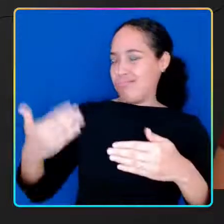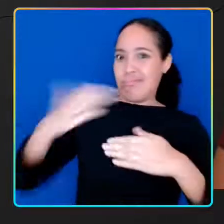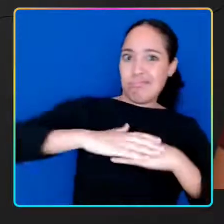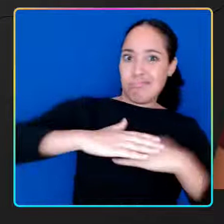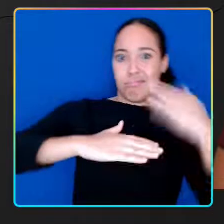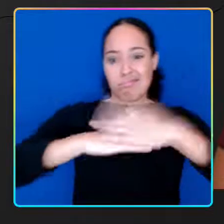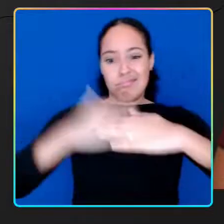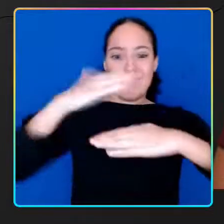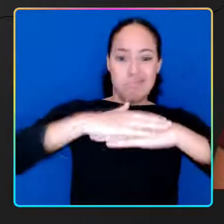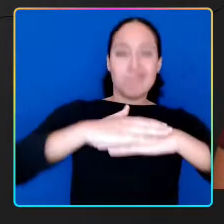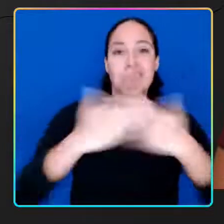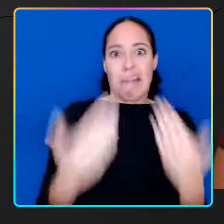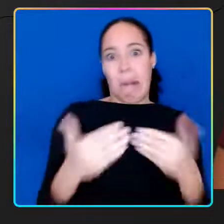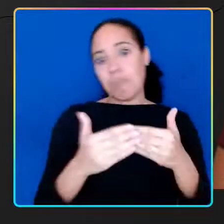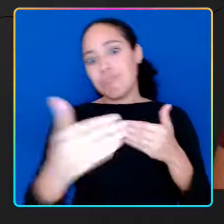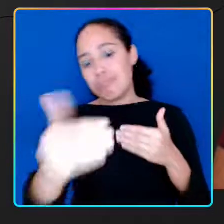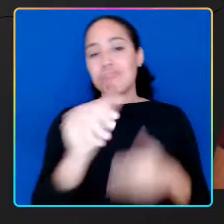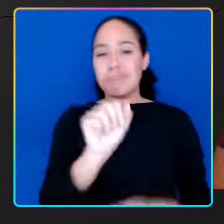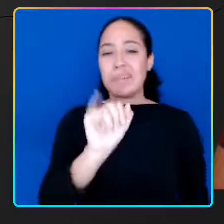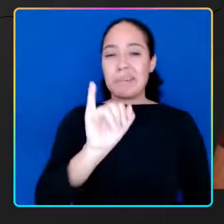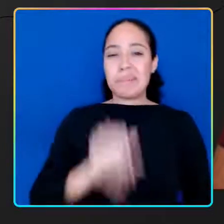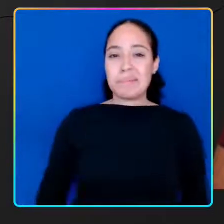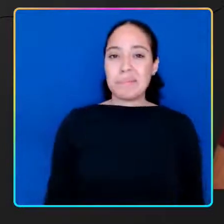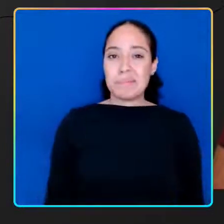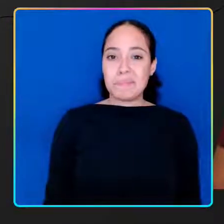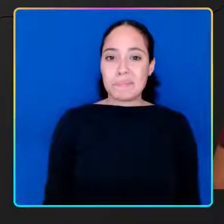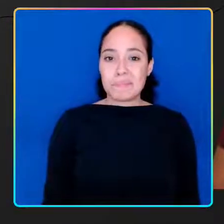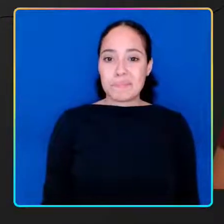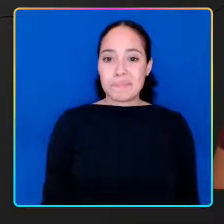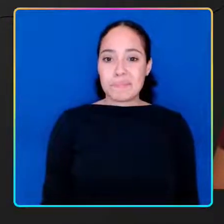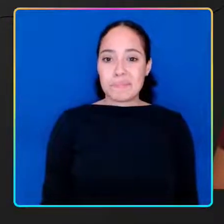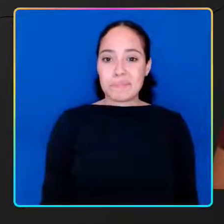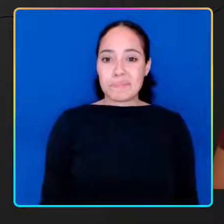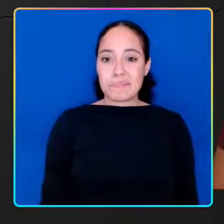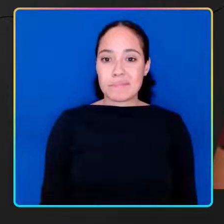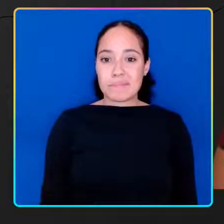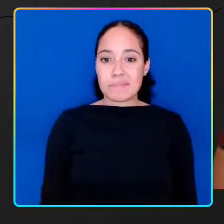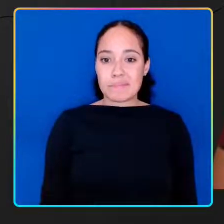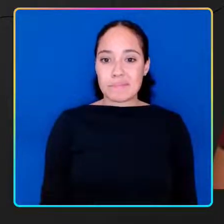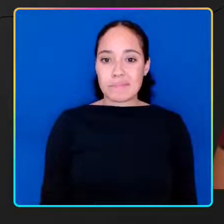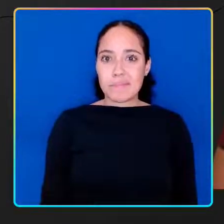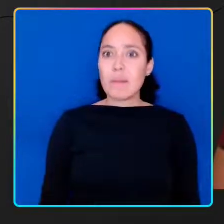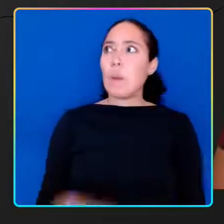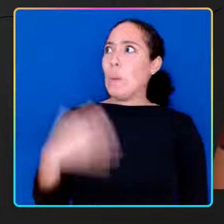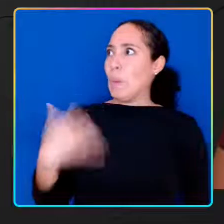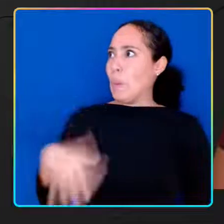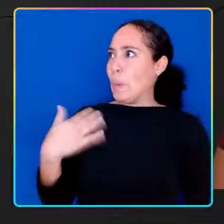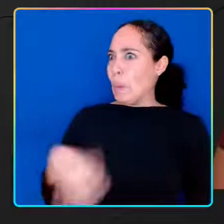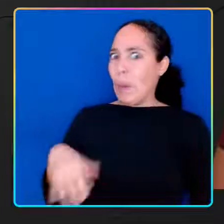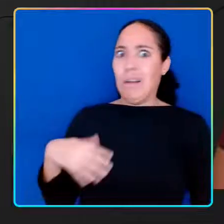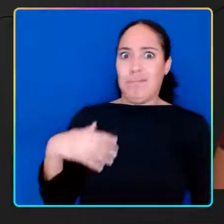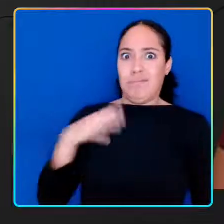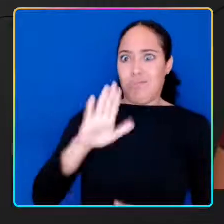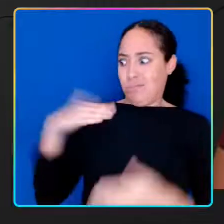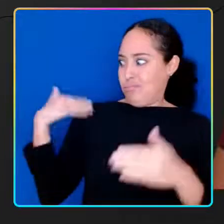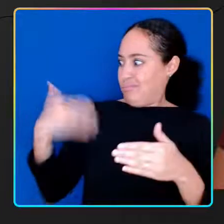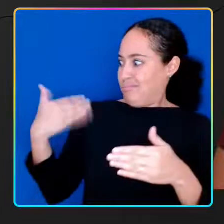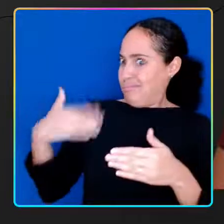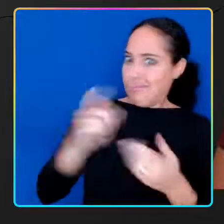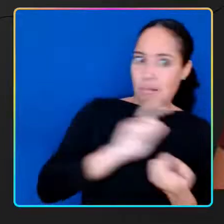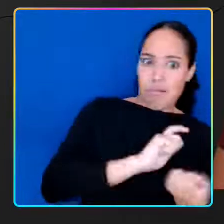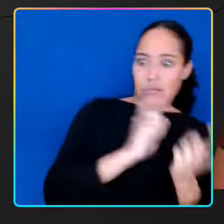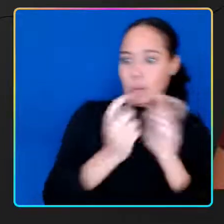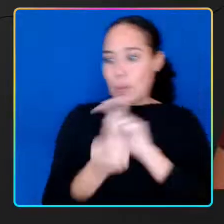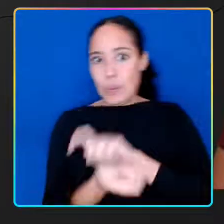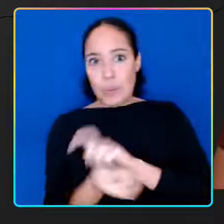space. Love that. You basically just reinvent yourself like across all those things, right? When